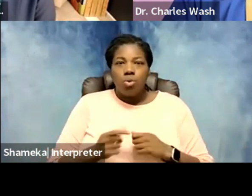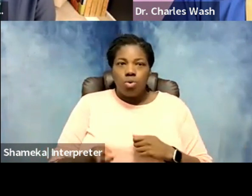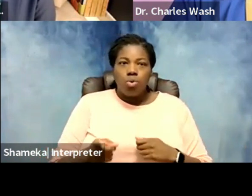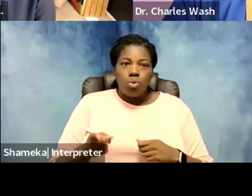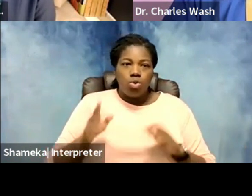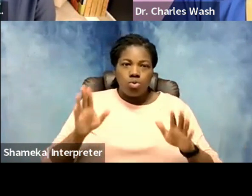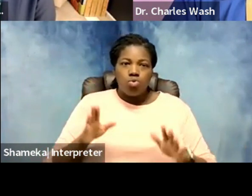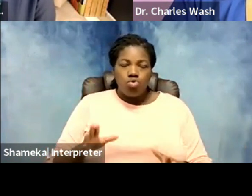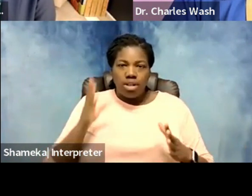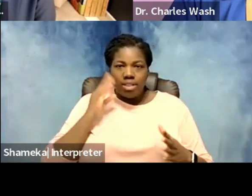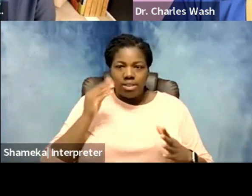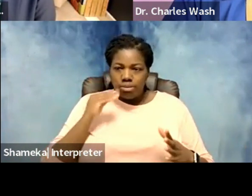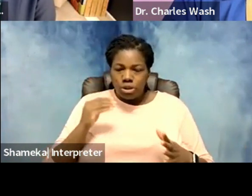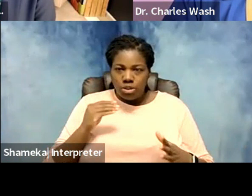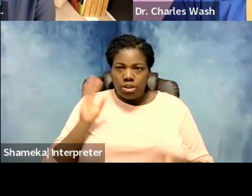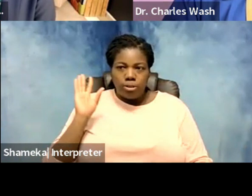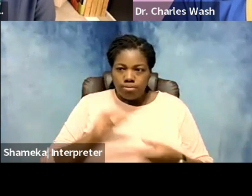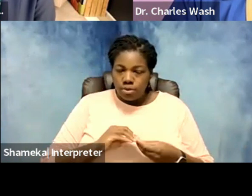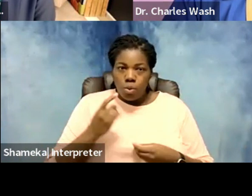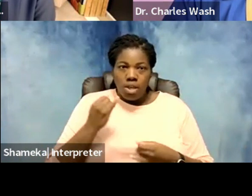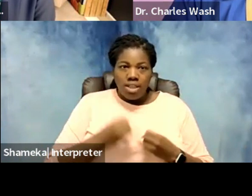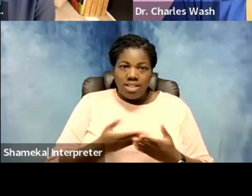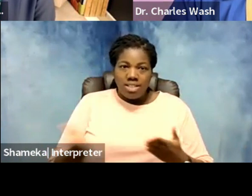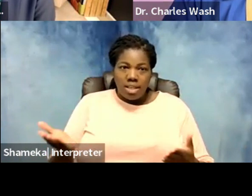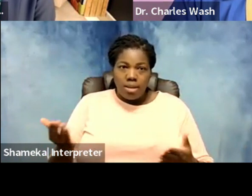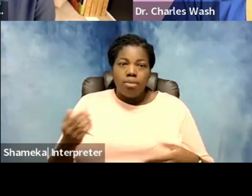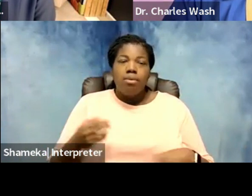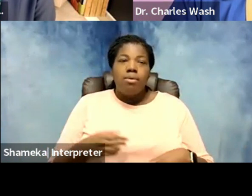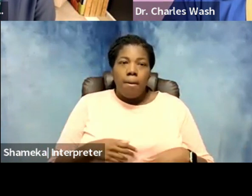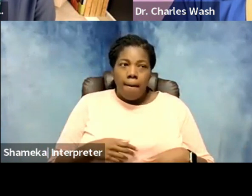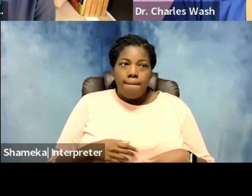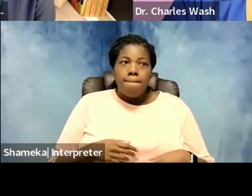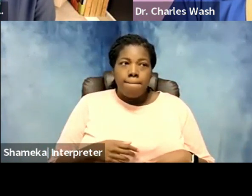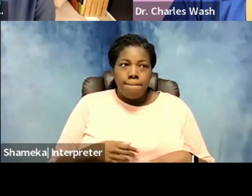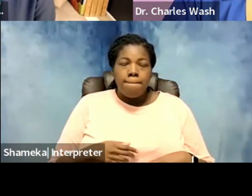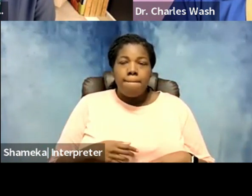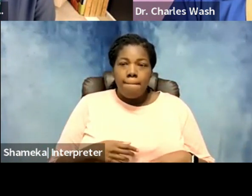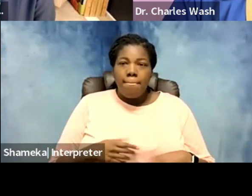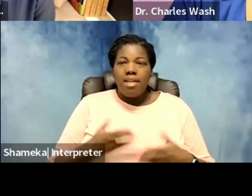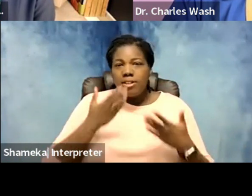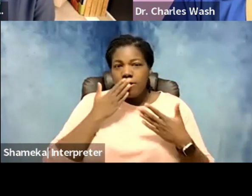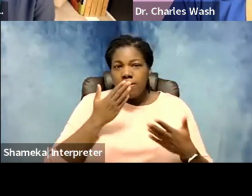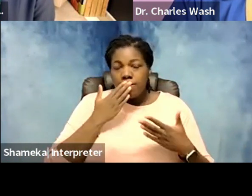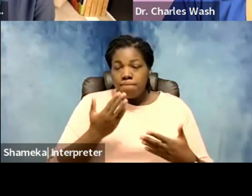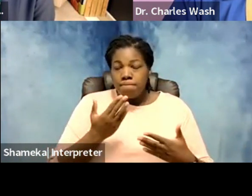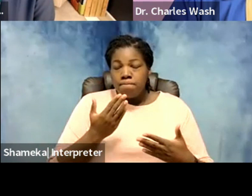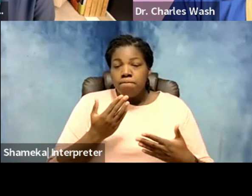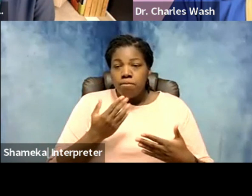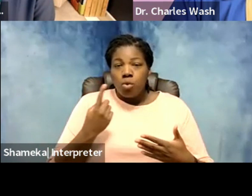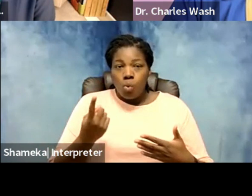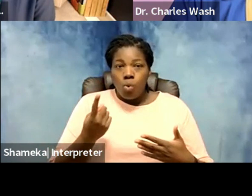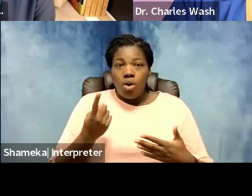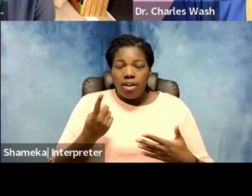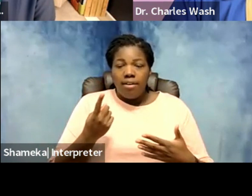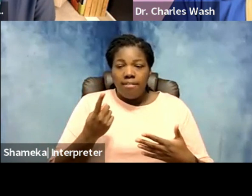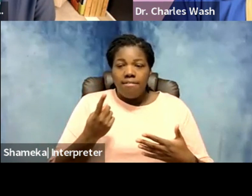great experience overall. And, you know, one last thing before I let you go here, Cassie, just a big thank you. You know, one of the most